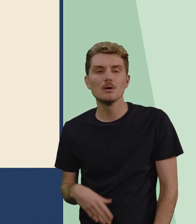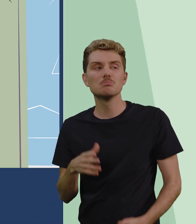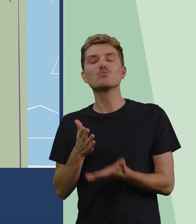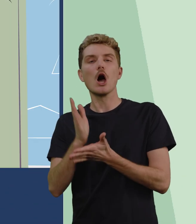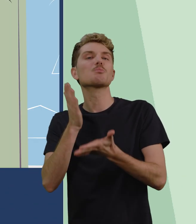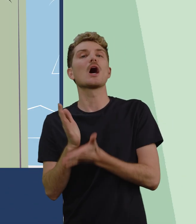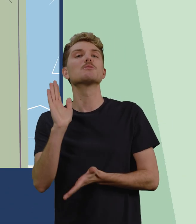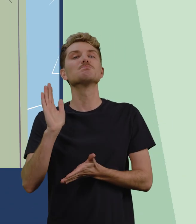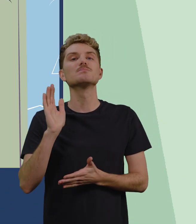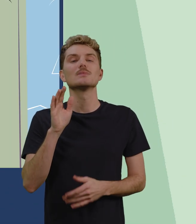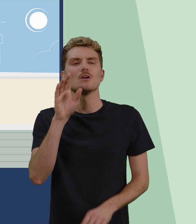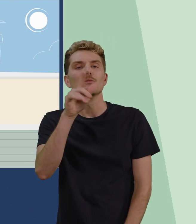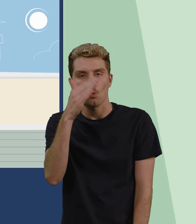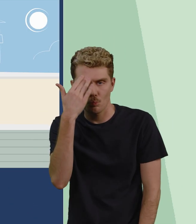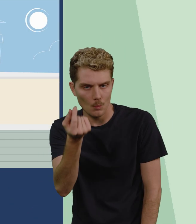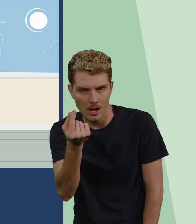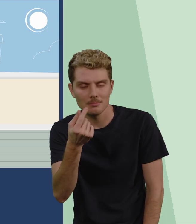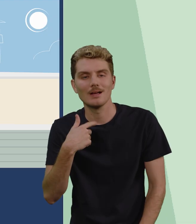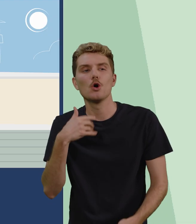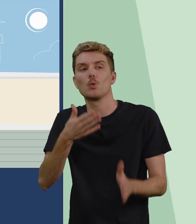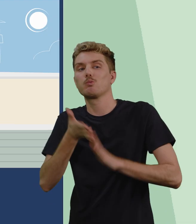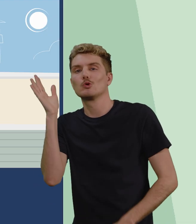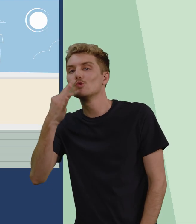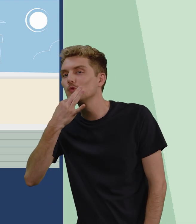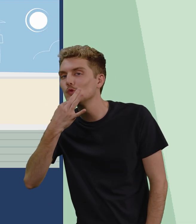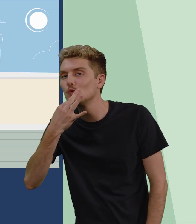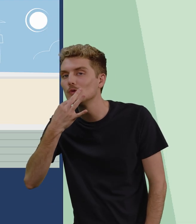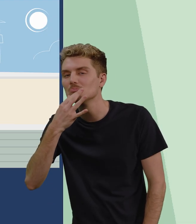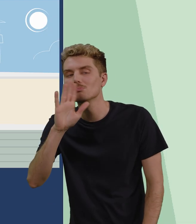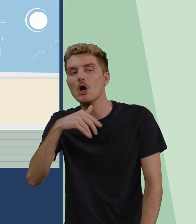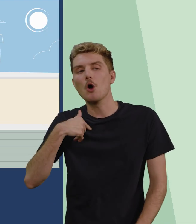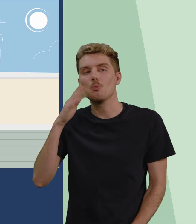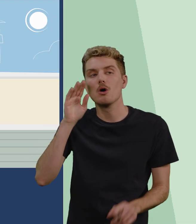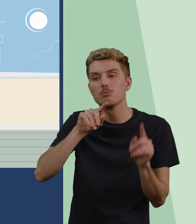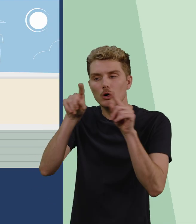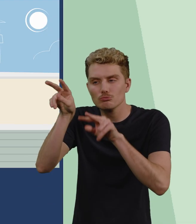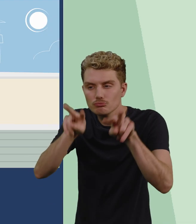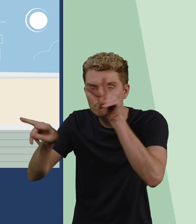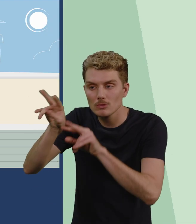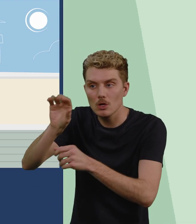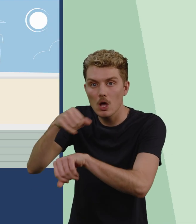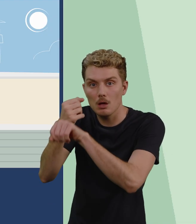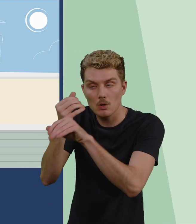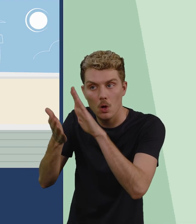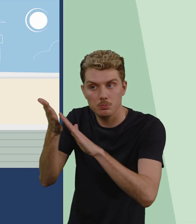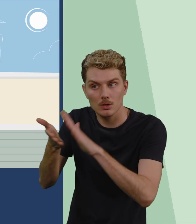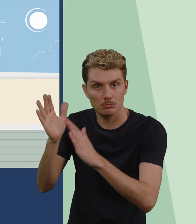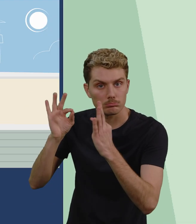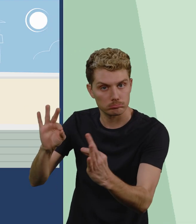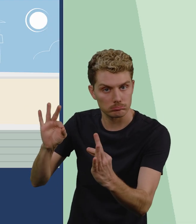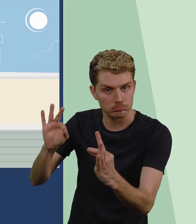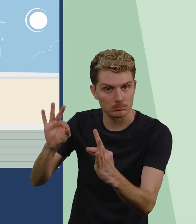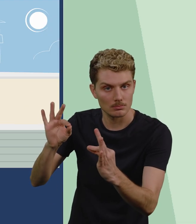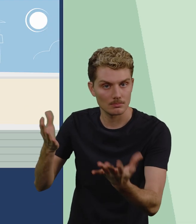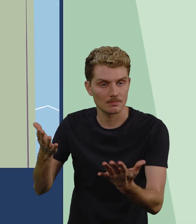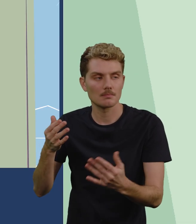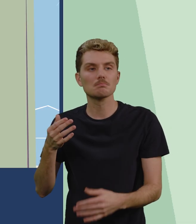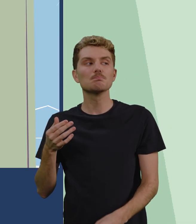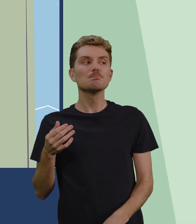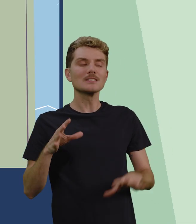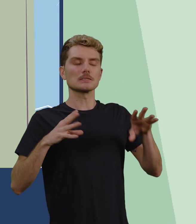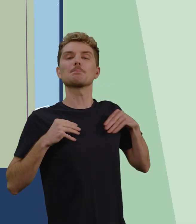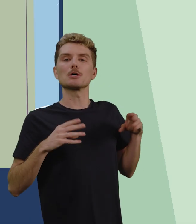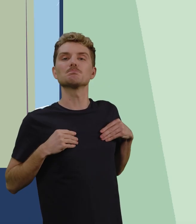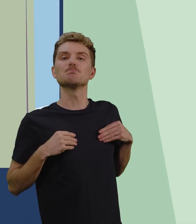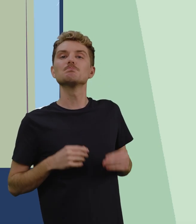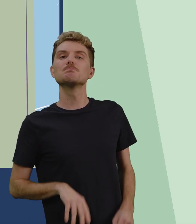Yes? Okay then. You know what? I'm about to log off for the day, so why don't I make sure your airlock is operational?